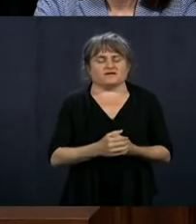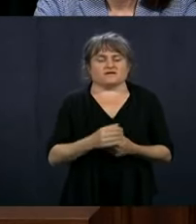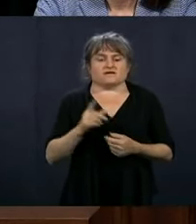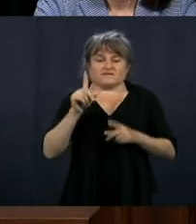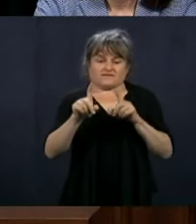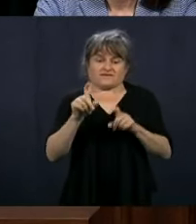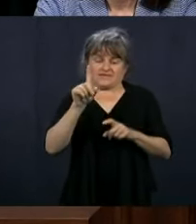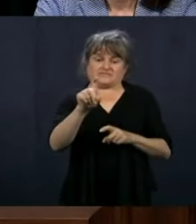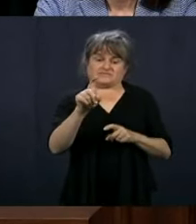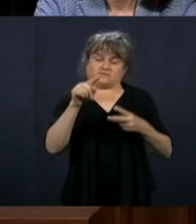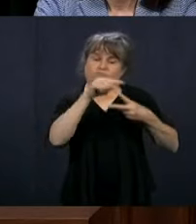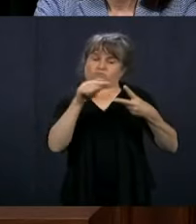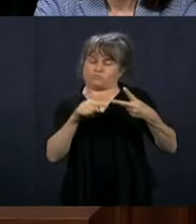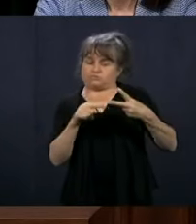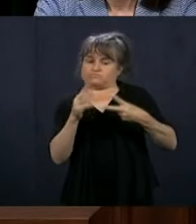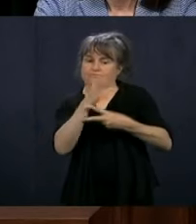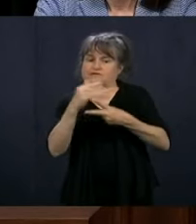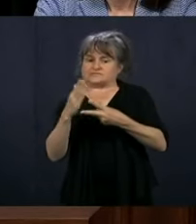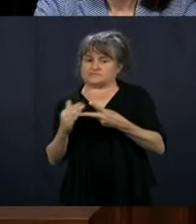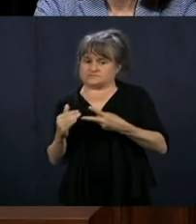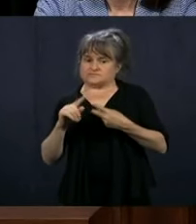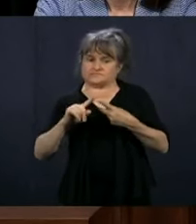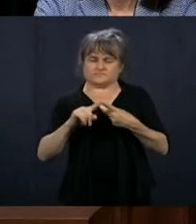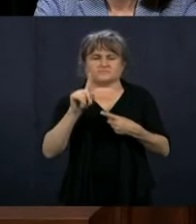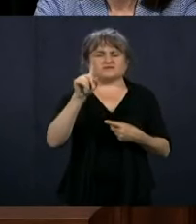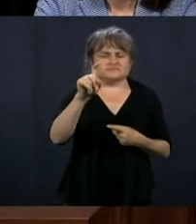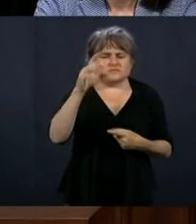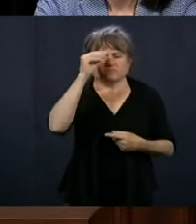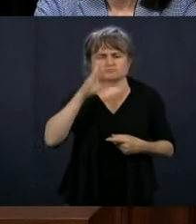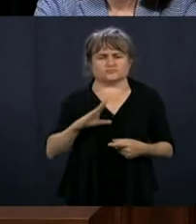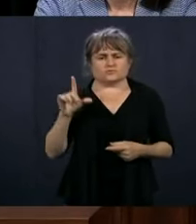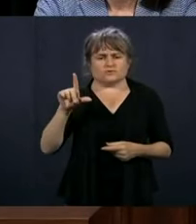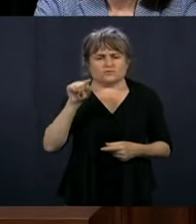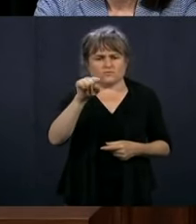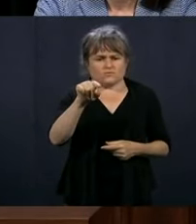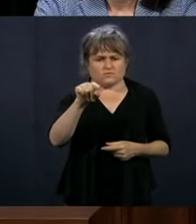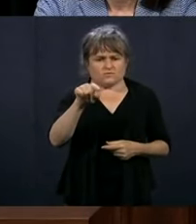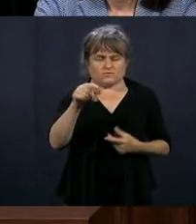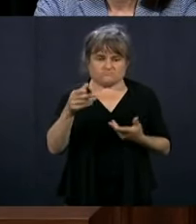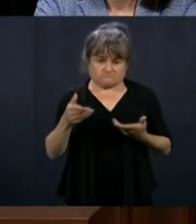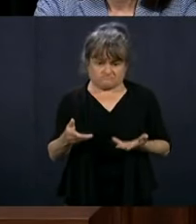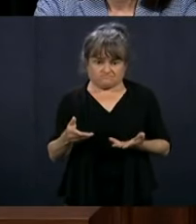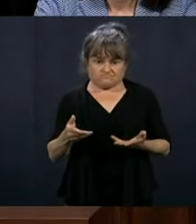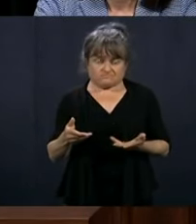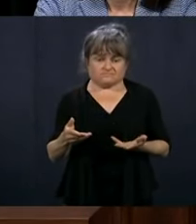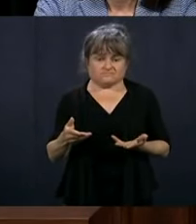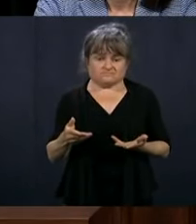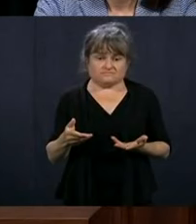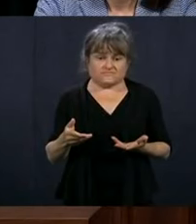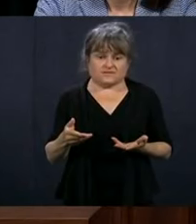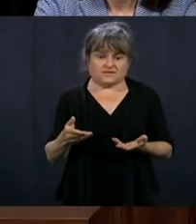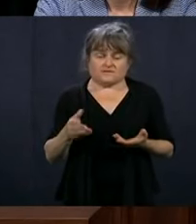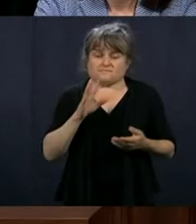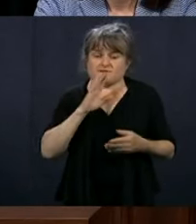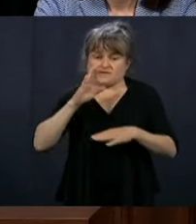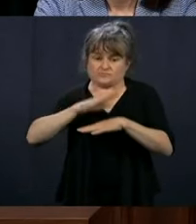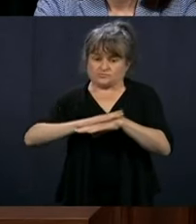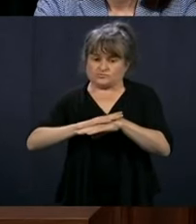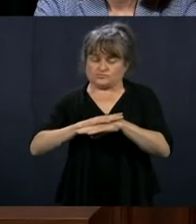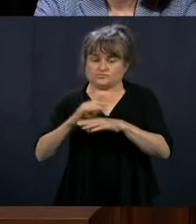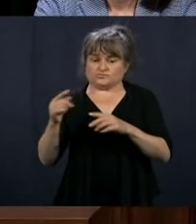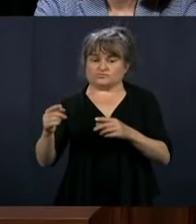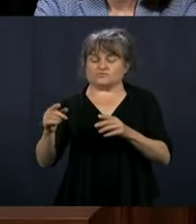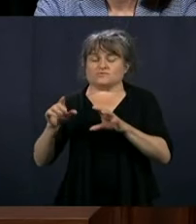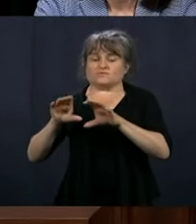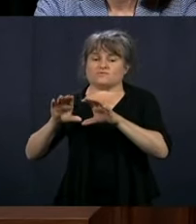temps. Monsieur Legault, les oppositions... Mr. Legault, the opposition members, you have used this press conference to put your entire